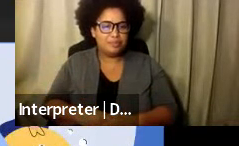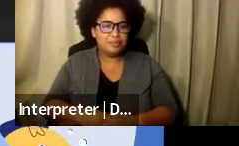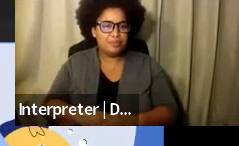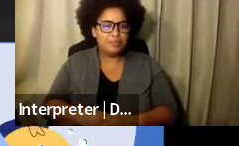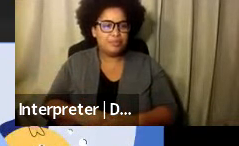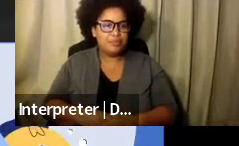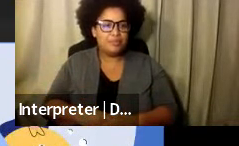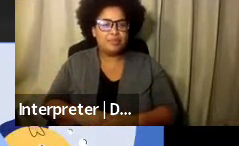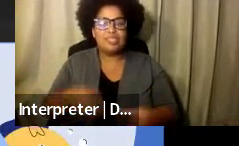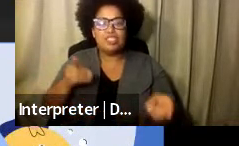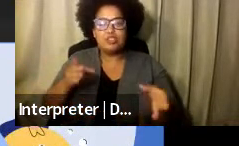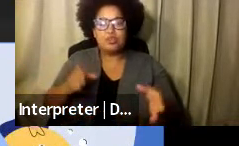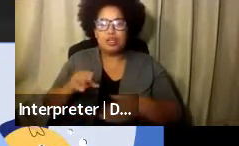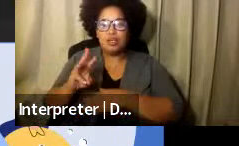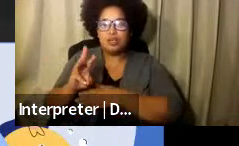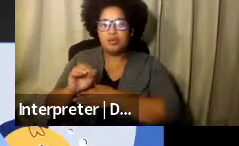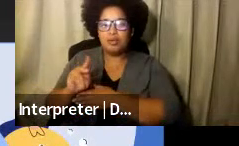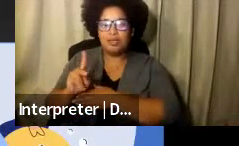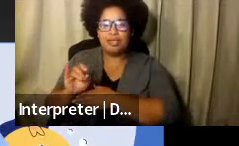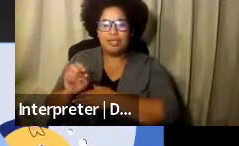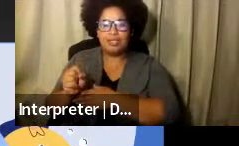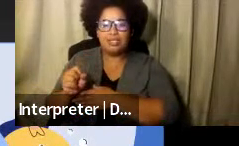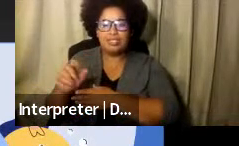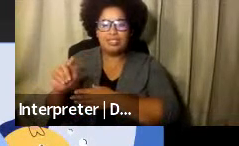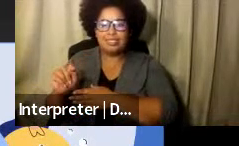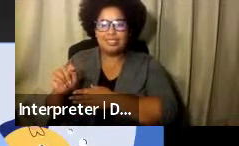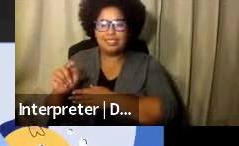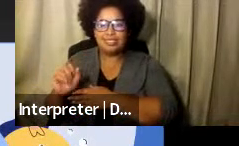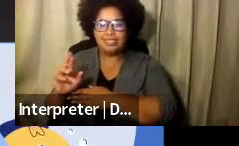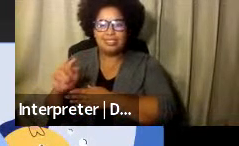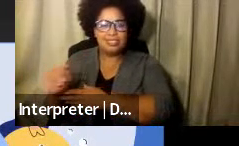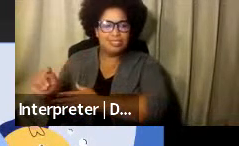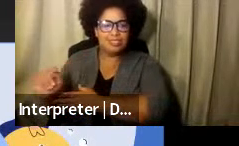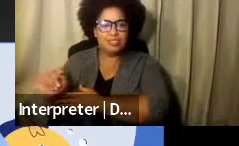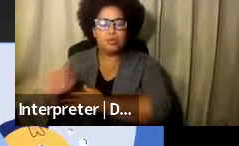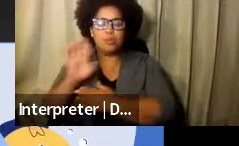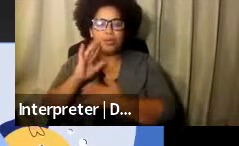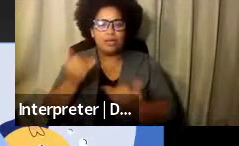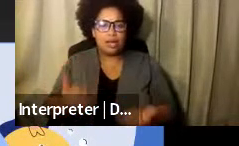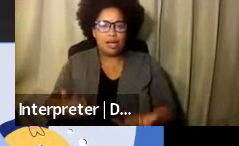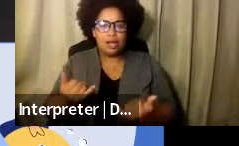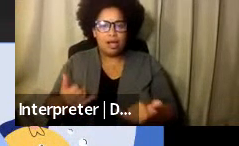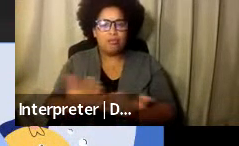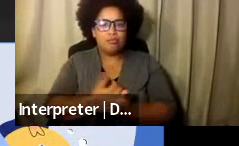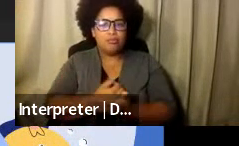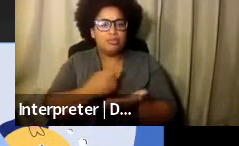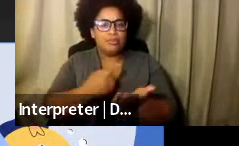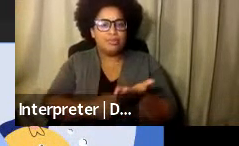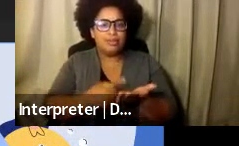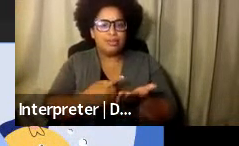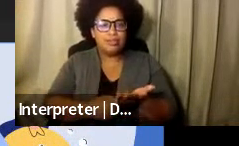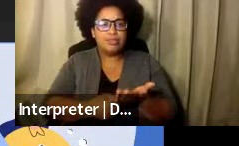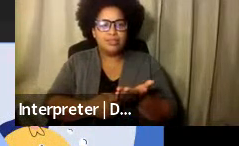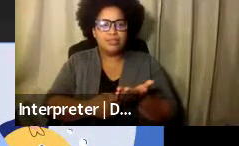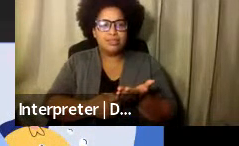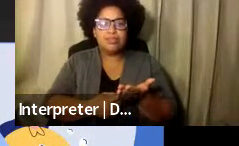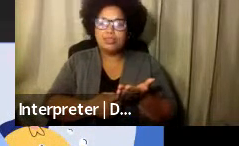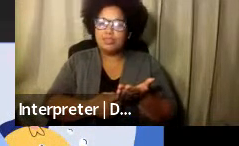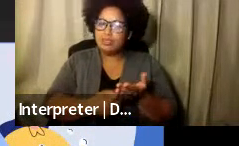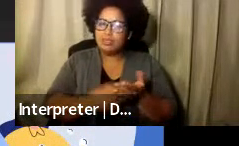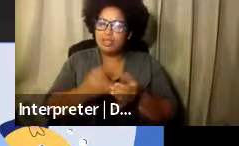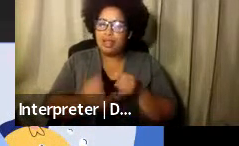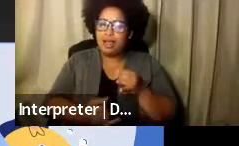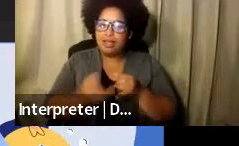Director Watkins-Tart mentioned earlier, we're going to spend just a little bit of time going over. We have moving into the very